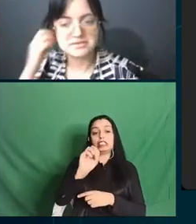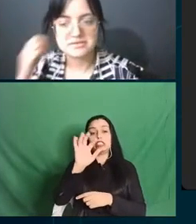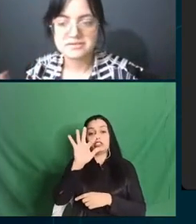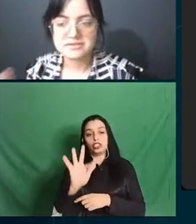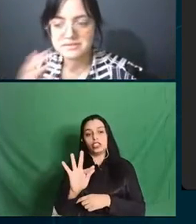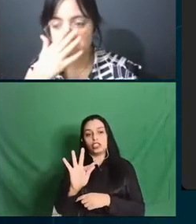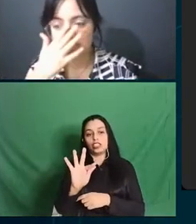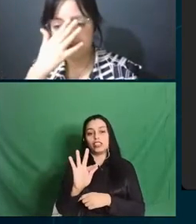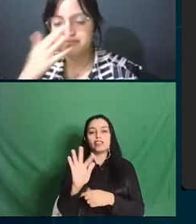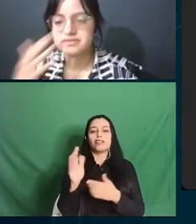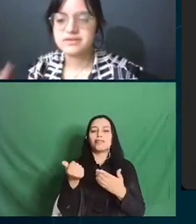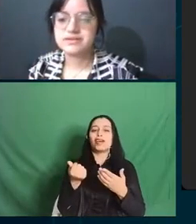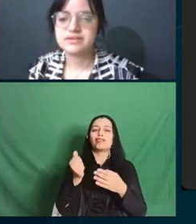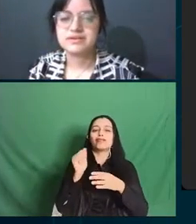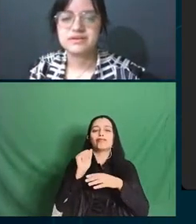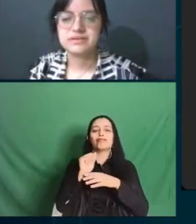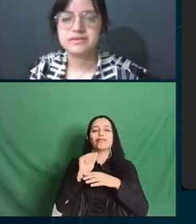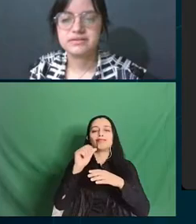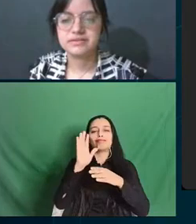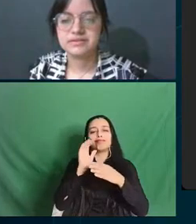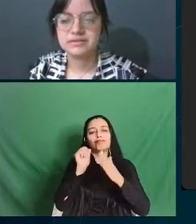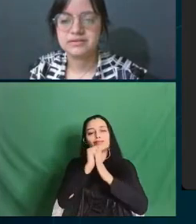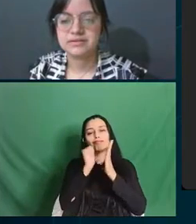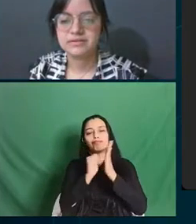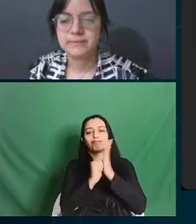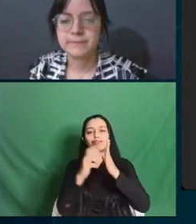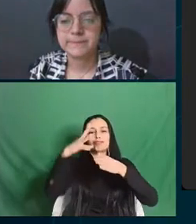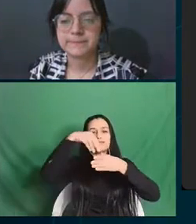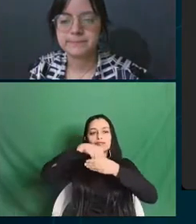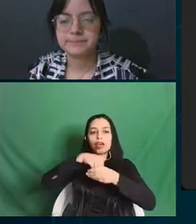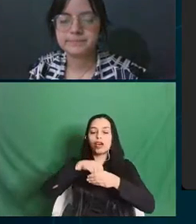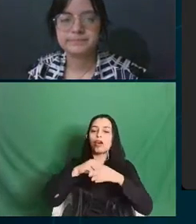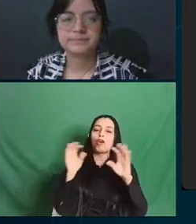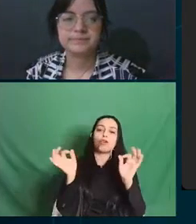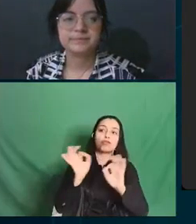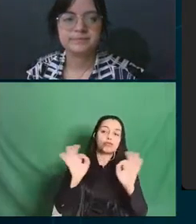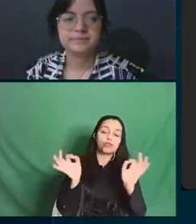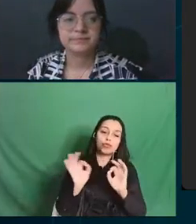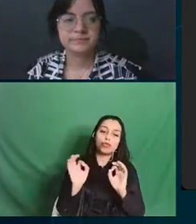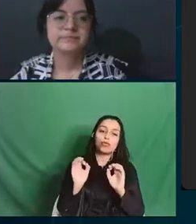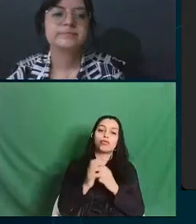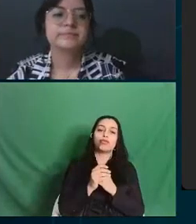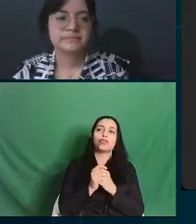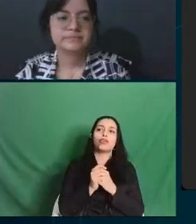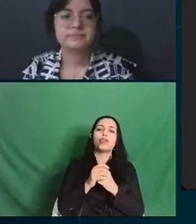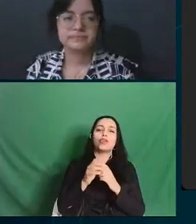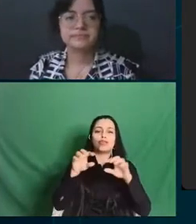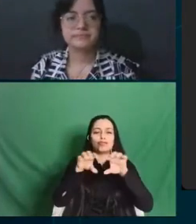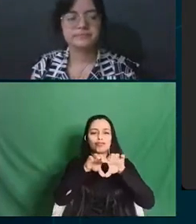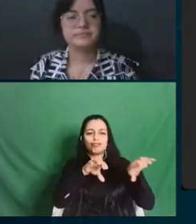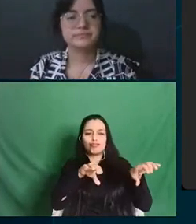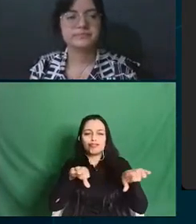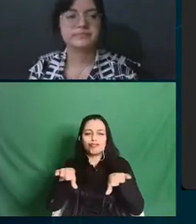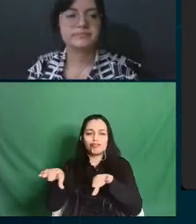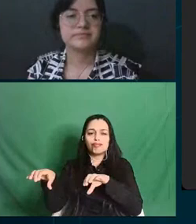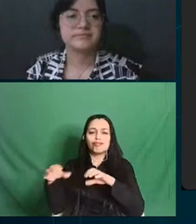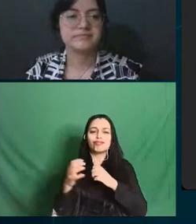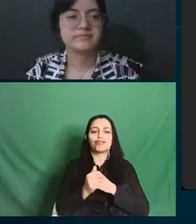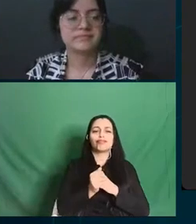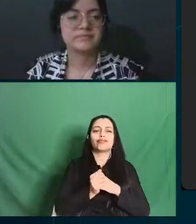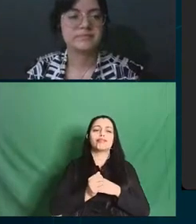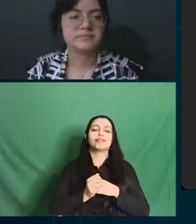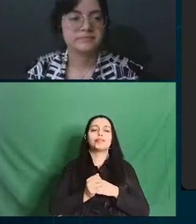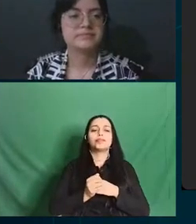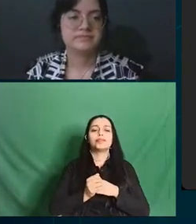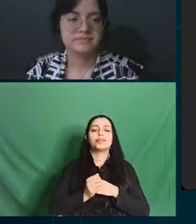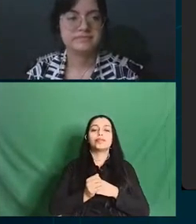or the infrastructure that you're building. It's more building a data organization, because I tend to think of